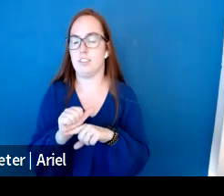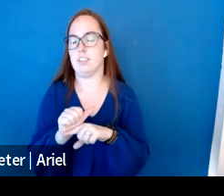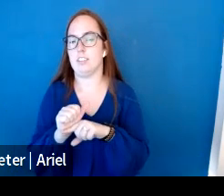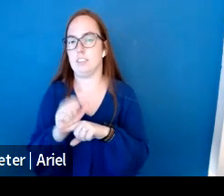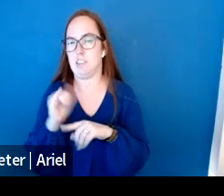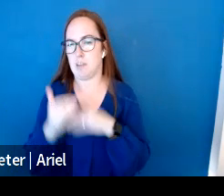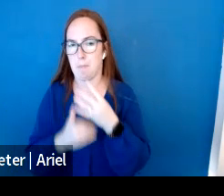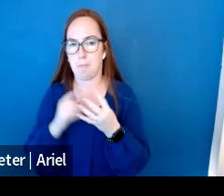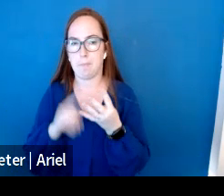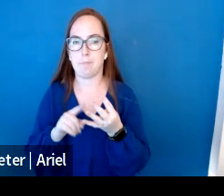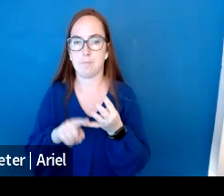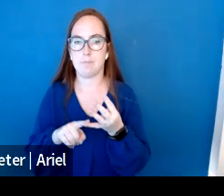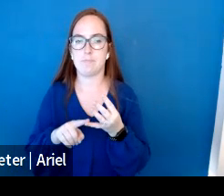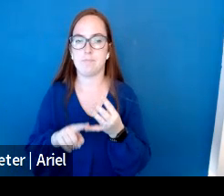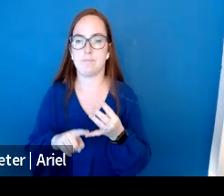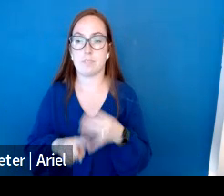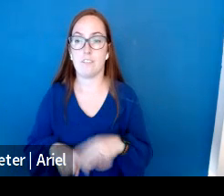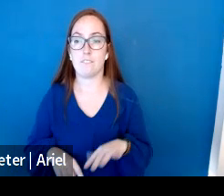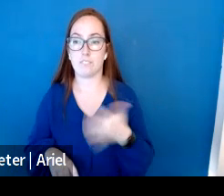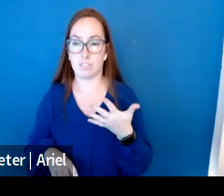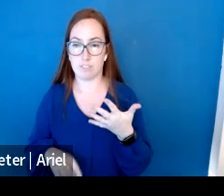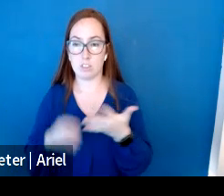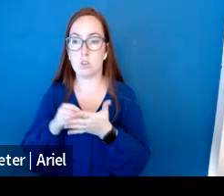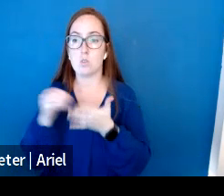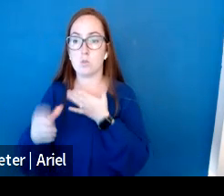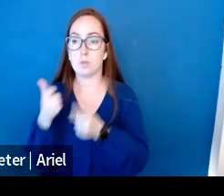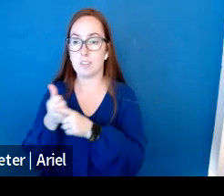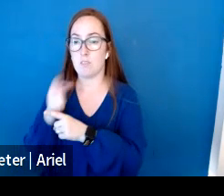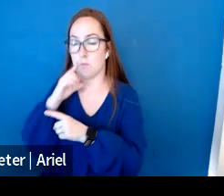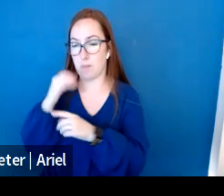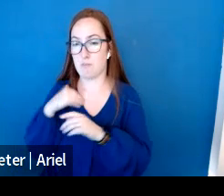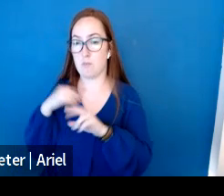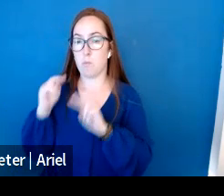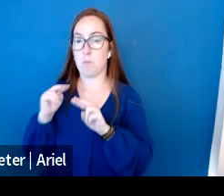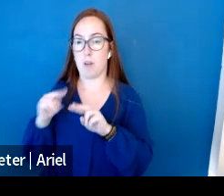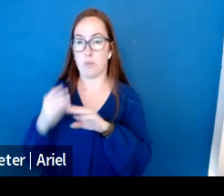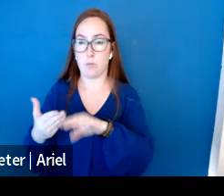step. And then the students will engage in progress monitoring to